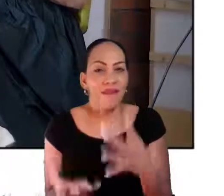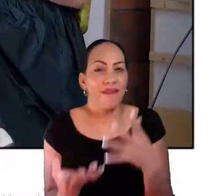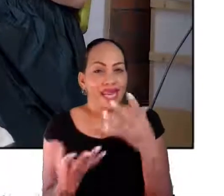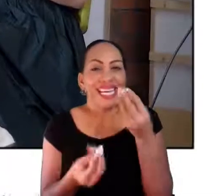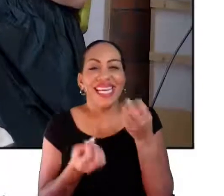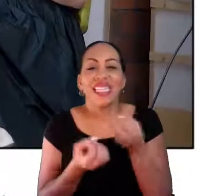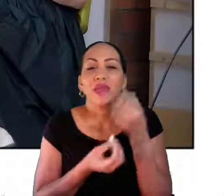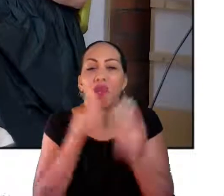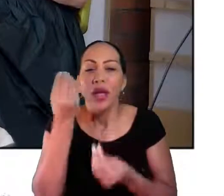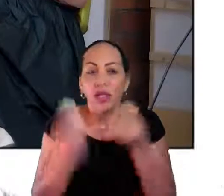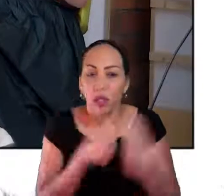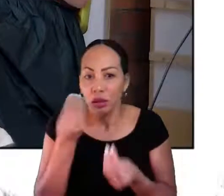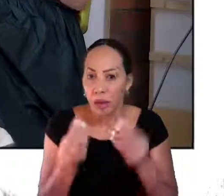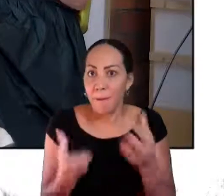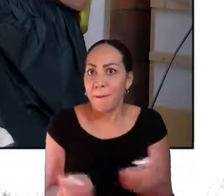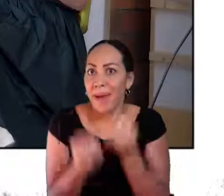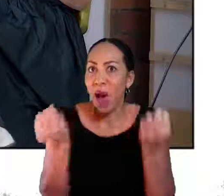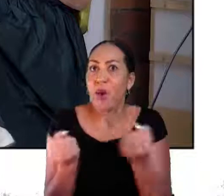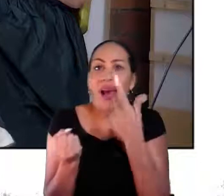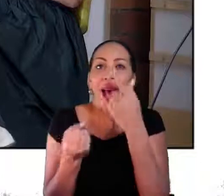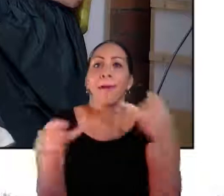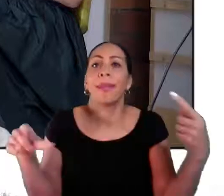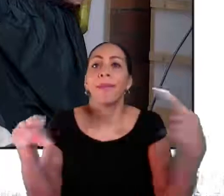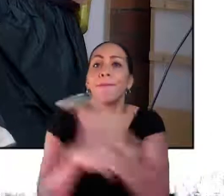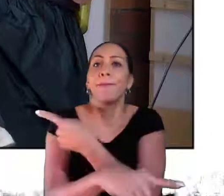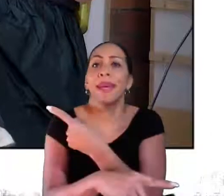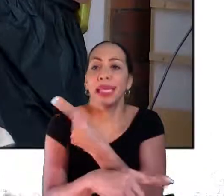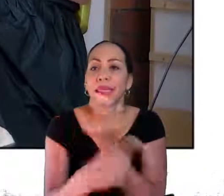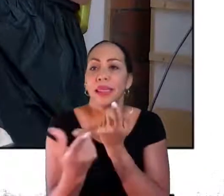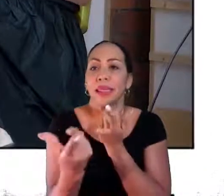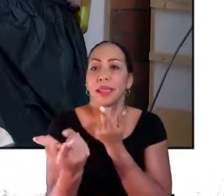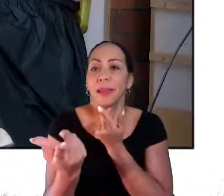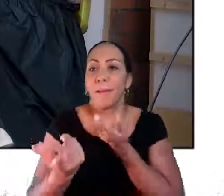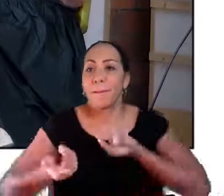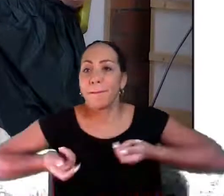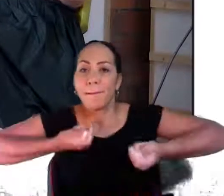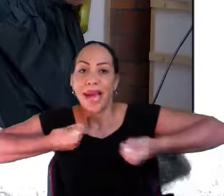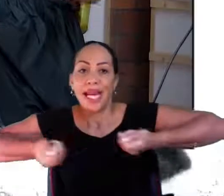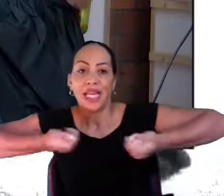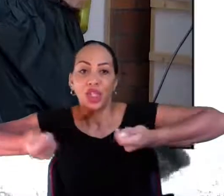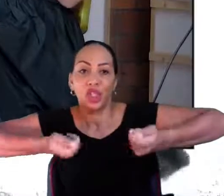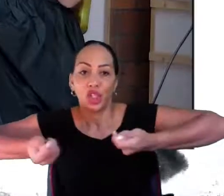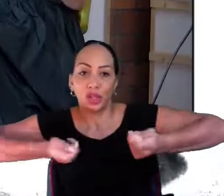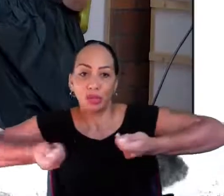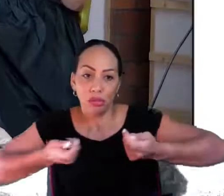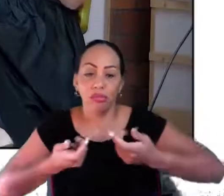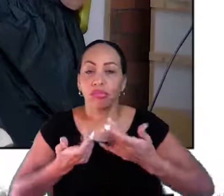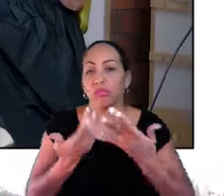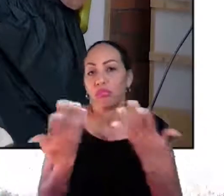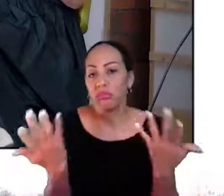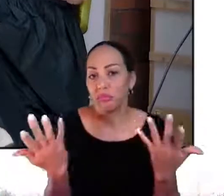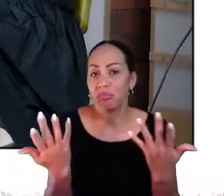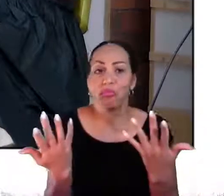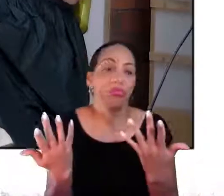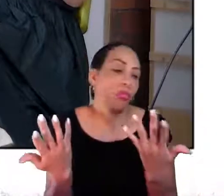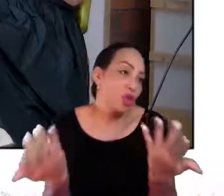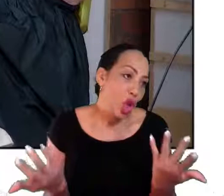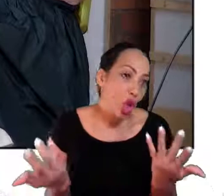ways of articulating power is a real interest of mine, as is making tools and making things that